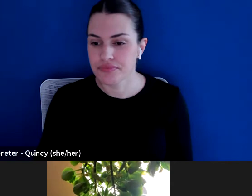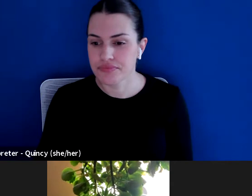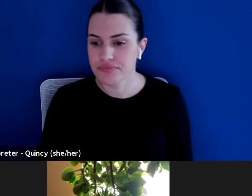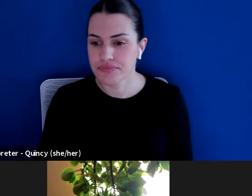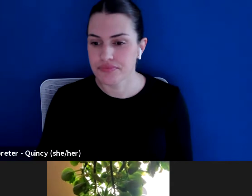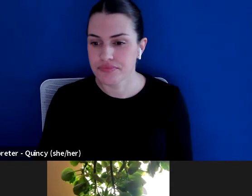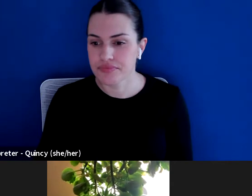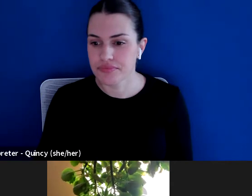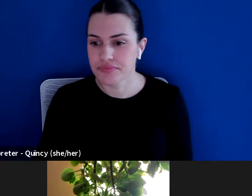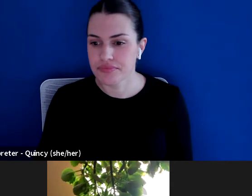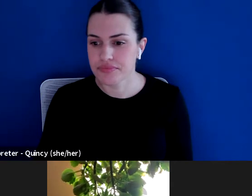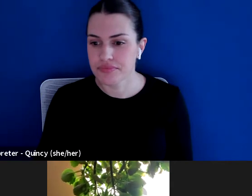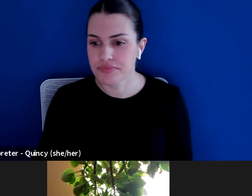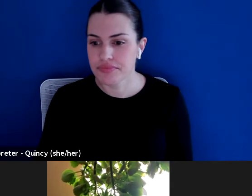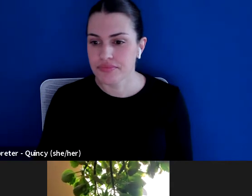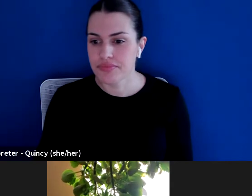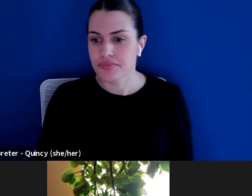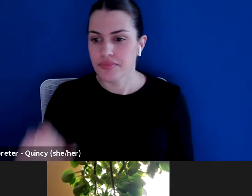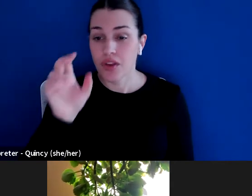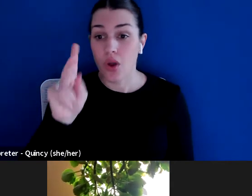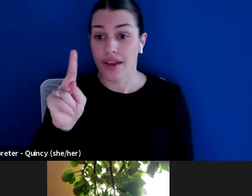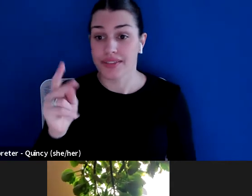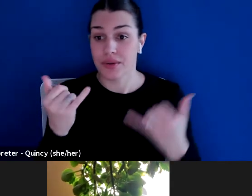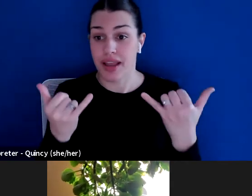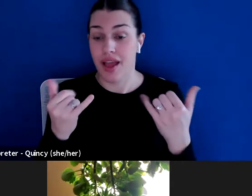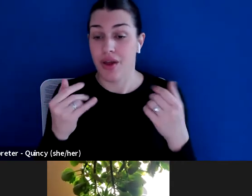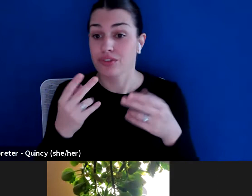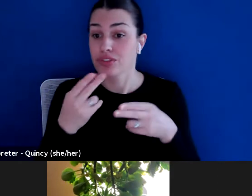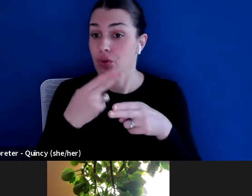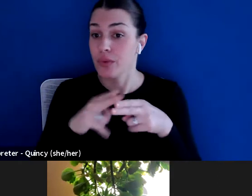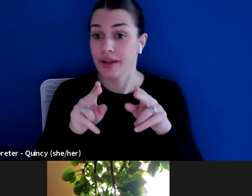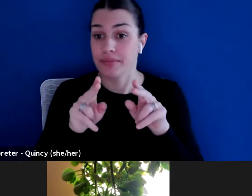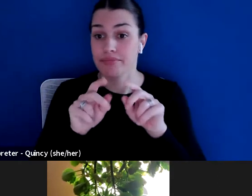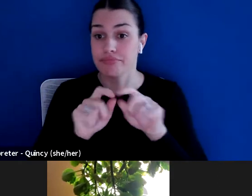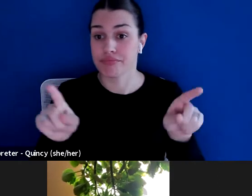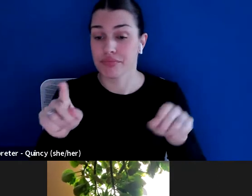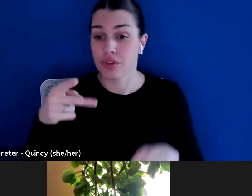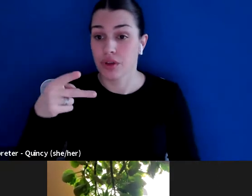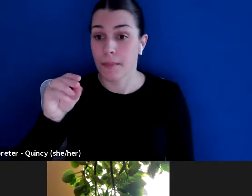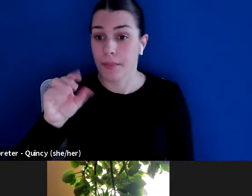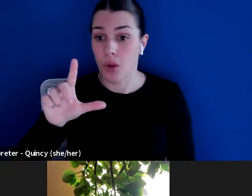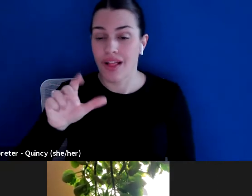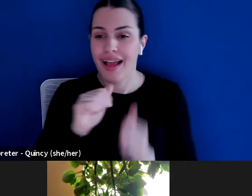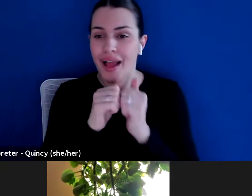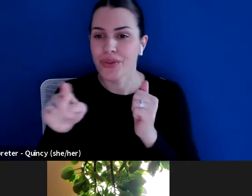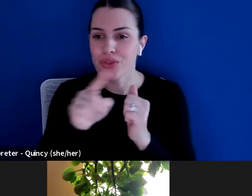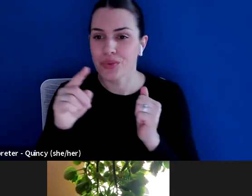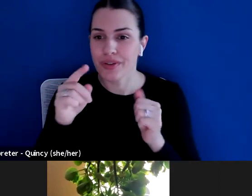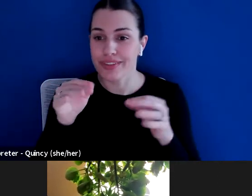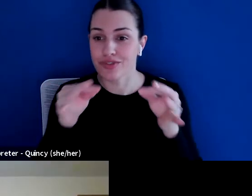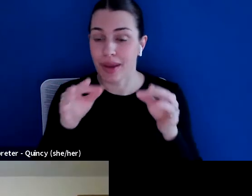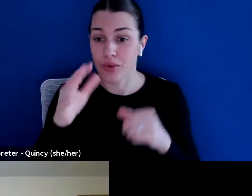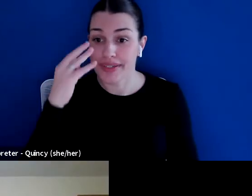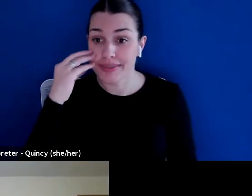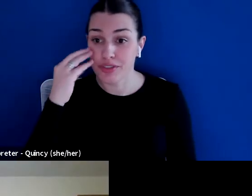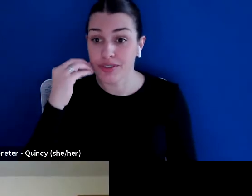So we do have a quick poll here. So we would like to know how you would describe your experience with